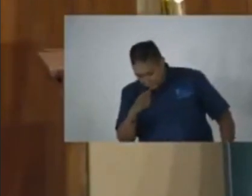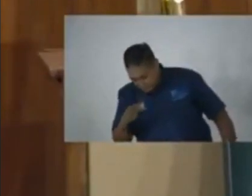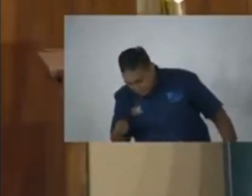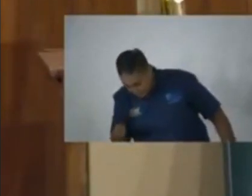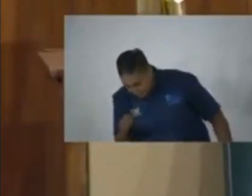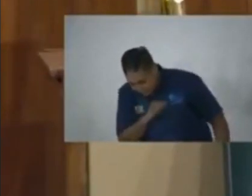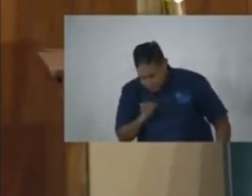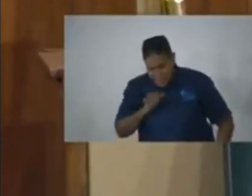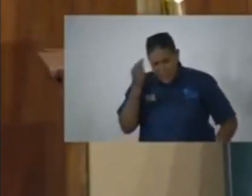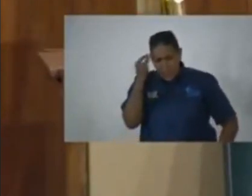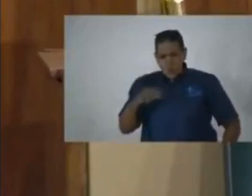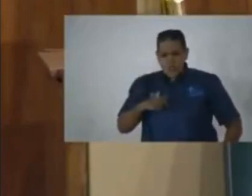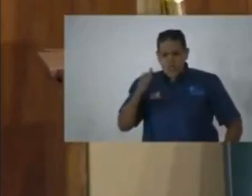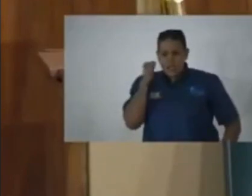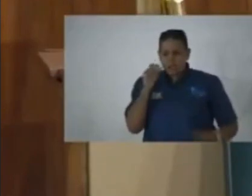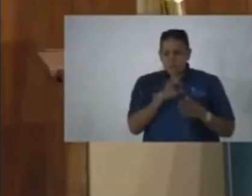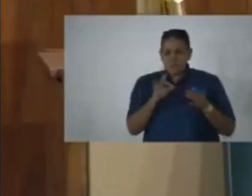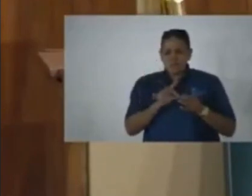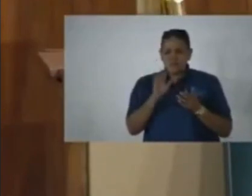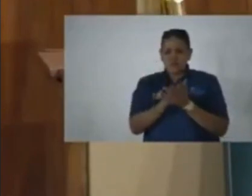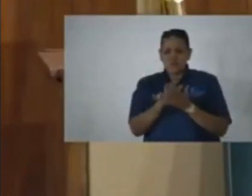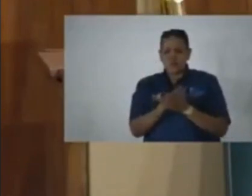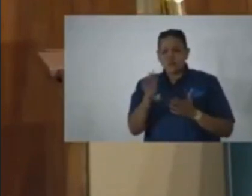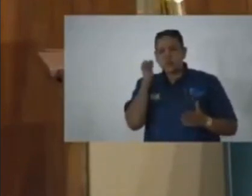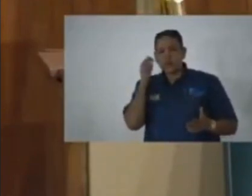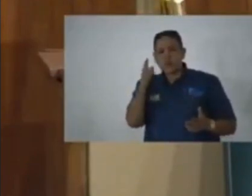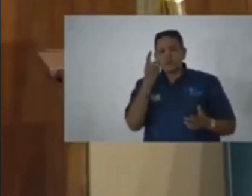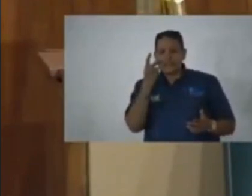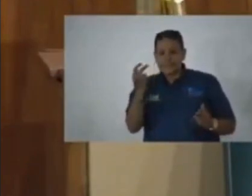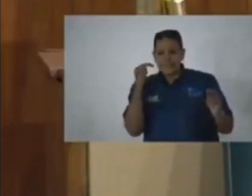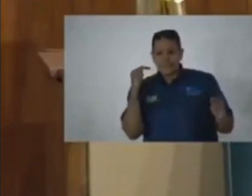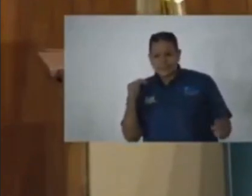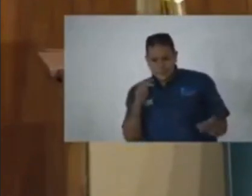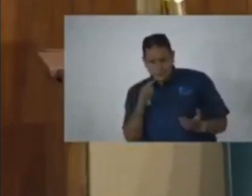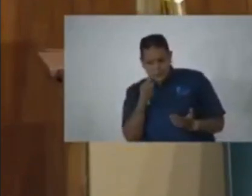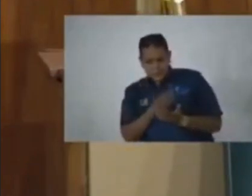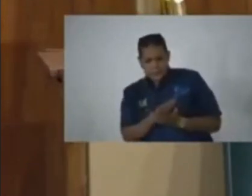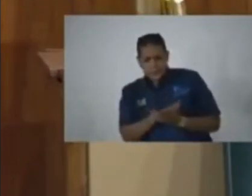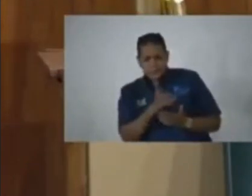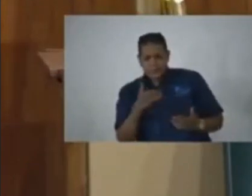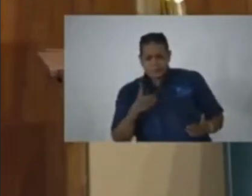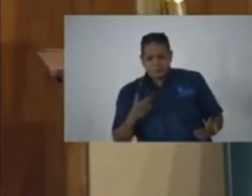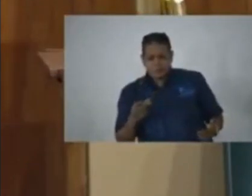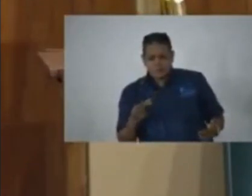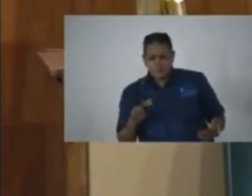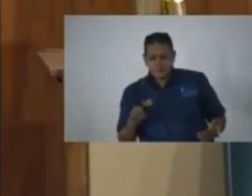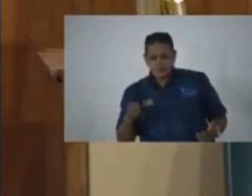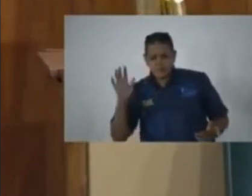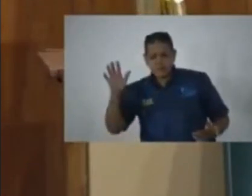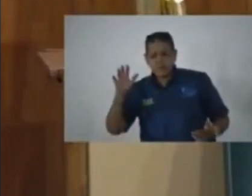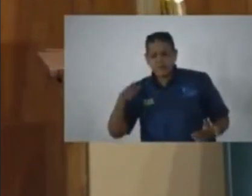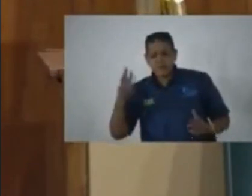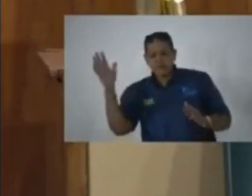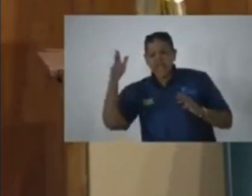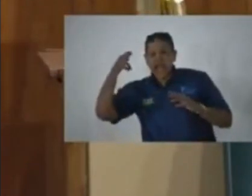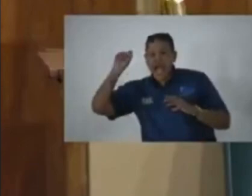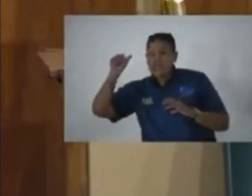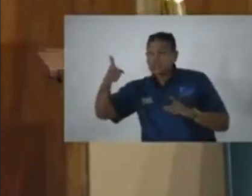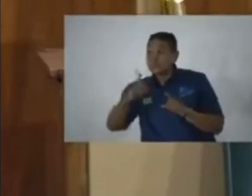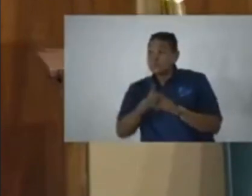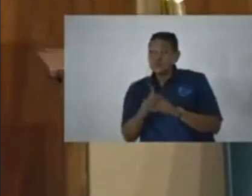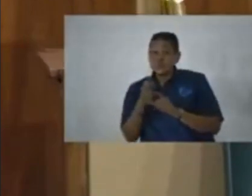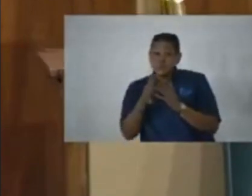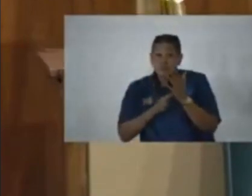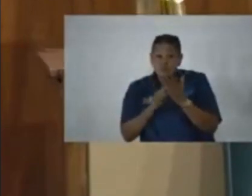Senator Golding, I won't call the name of the school, but you would have seen in the news where one school had a literacy rate, a secondary school, of